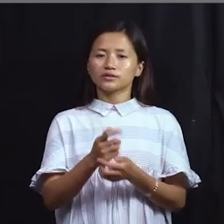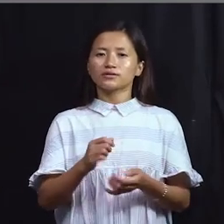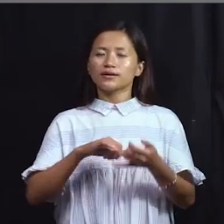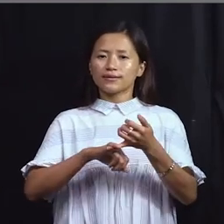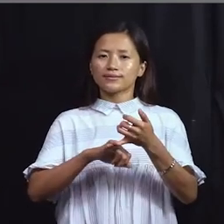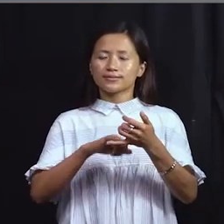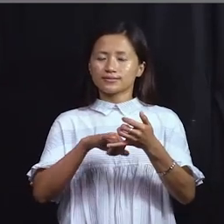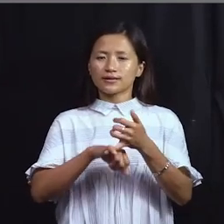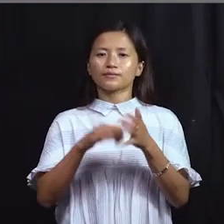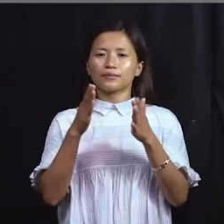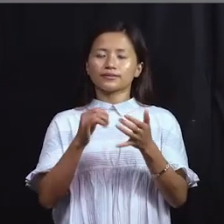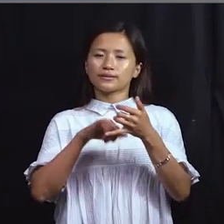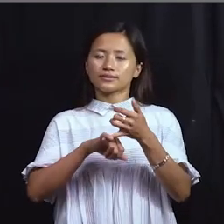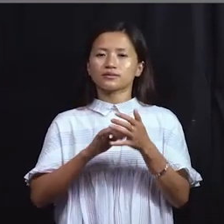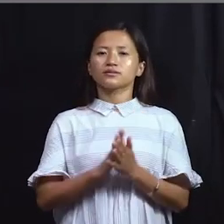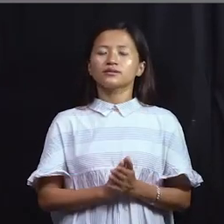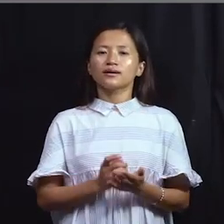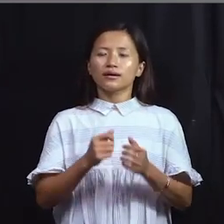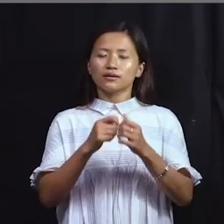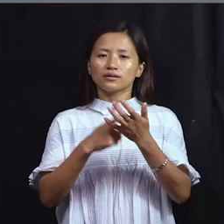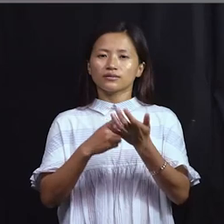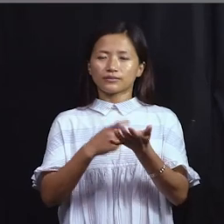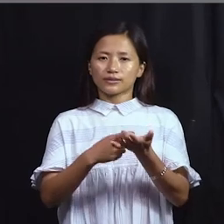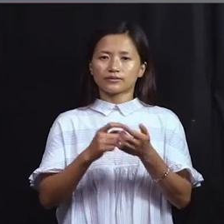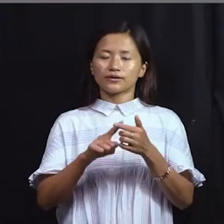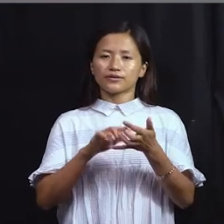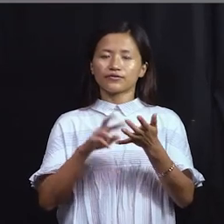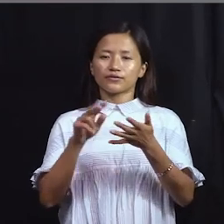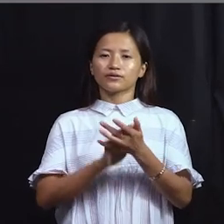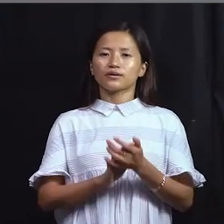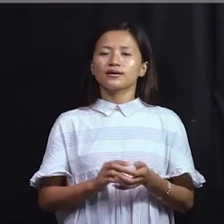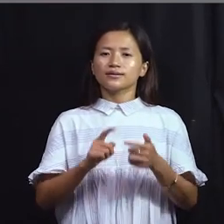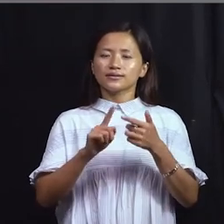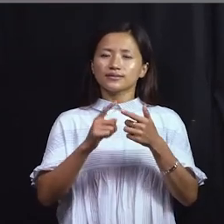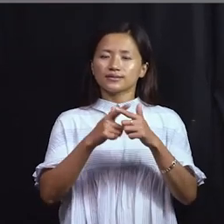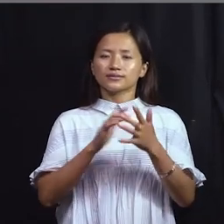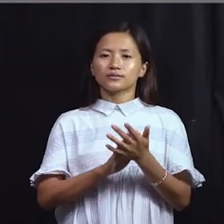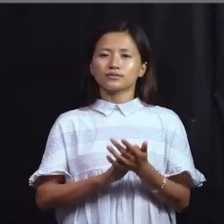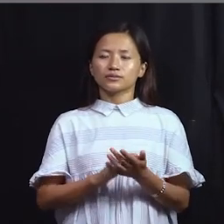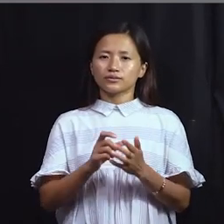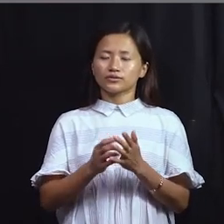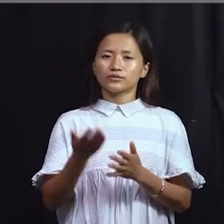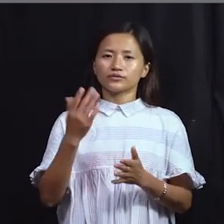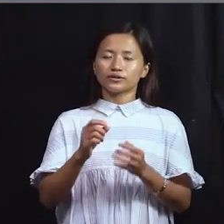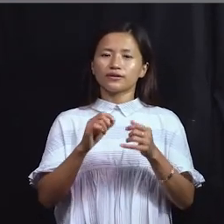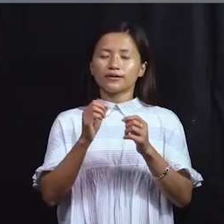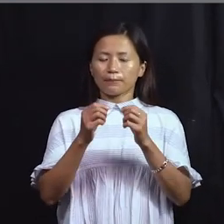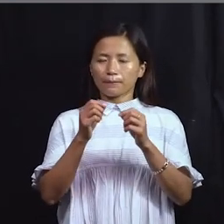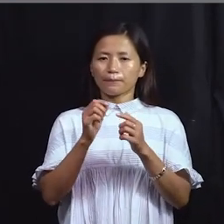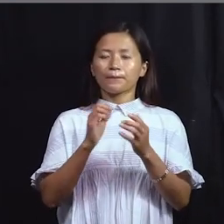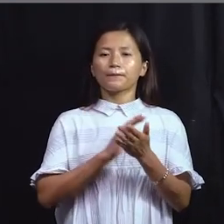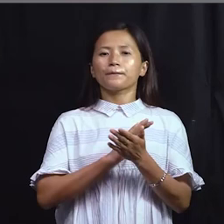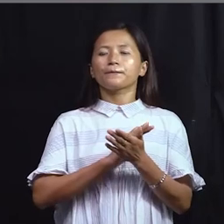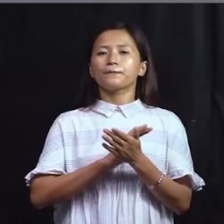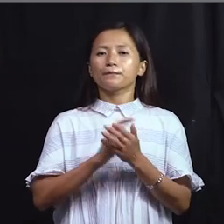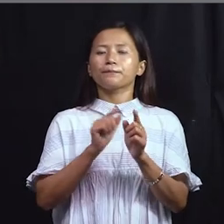statement of estimated revenue and estimated expenditure during a fiscal year. What is a fiscal